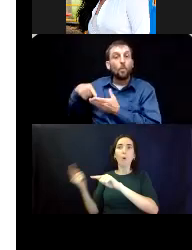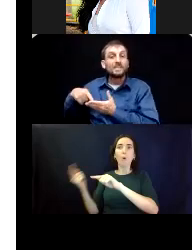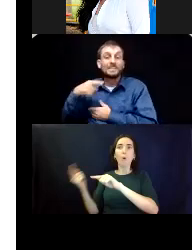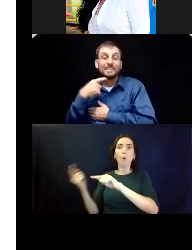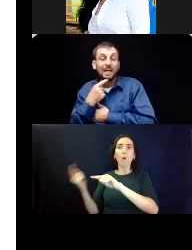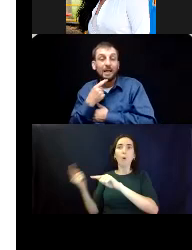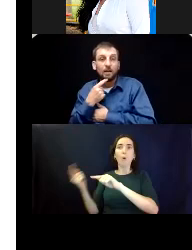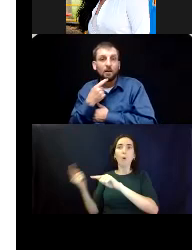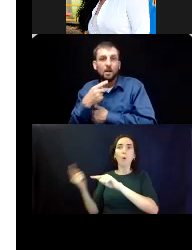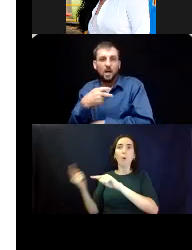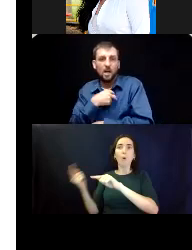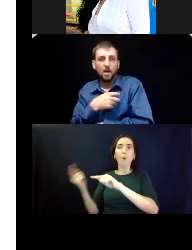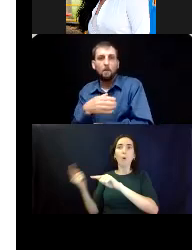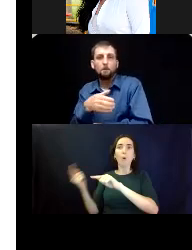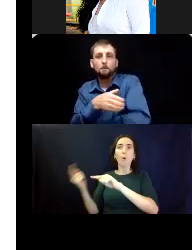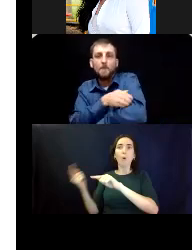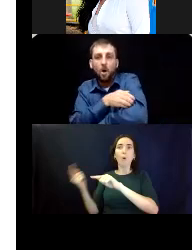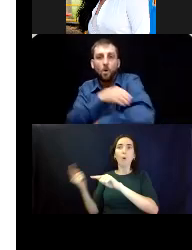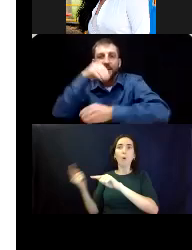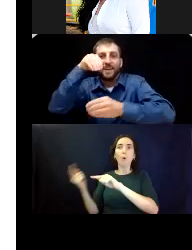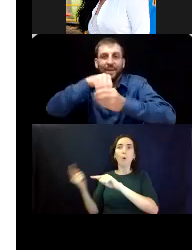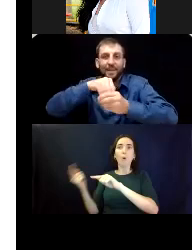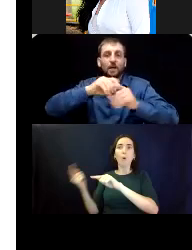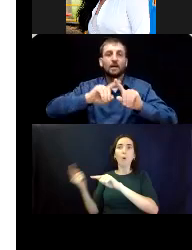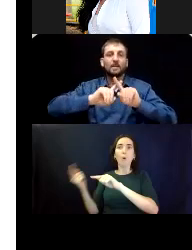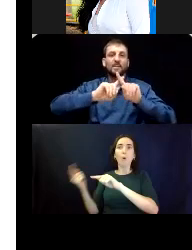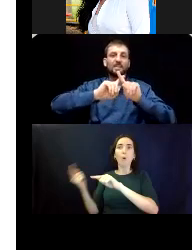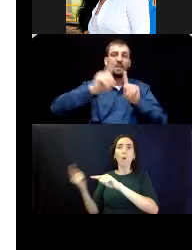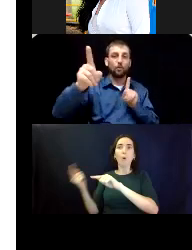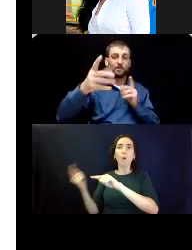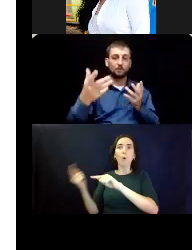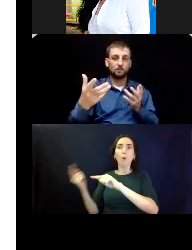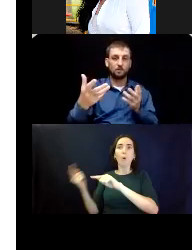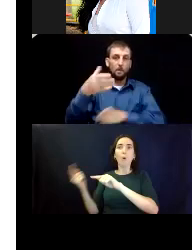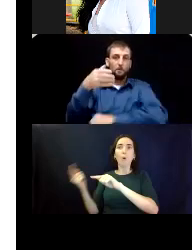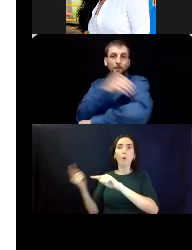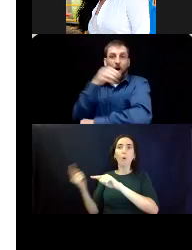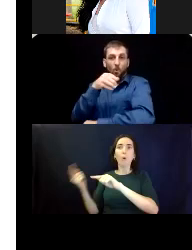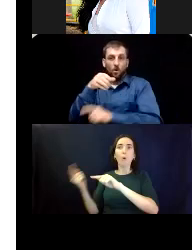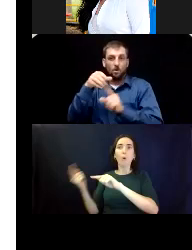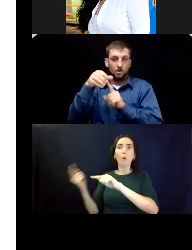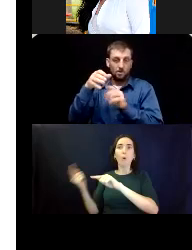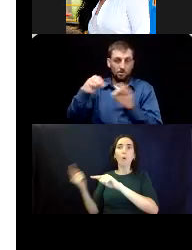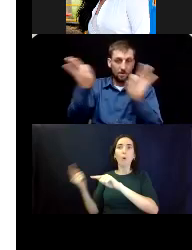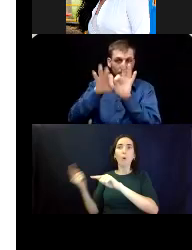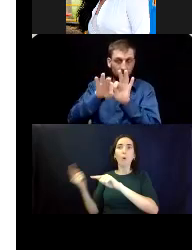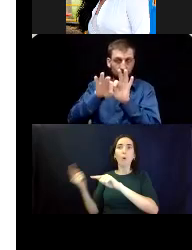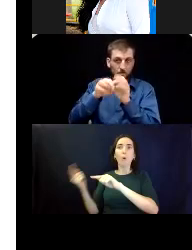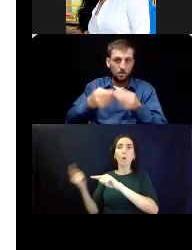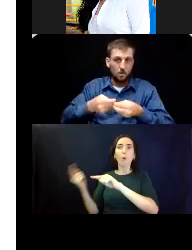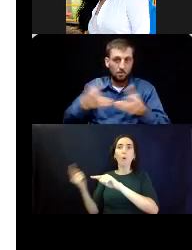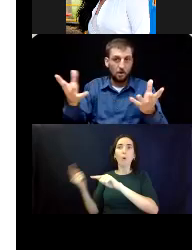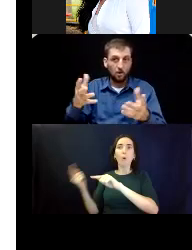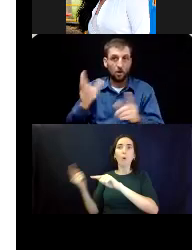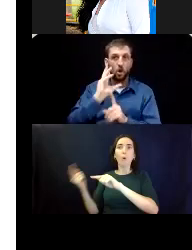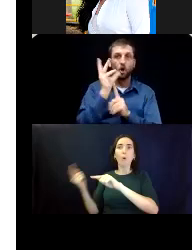is power in difference. Power, pass the word. Culture, it's about passing the